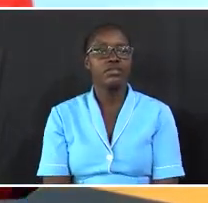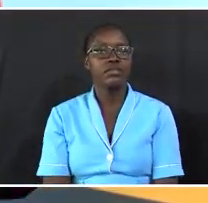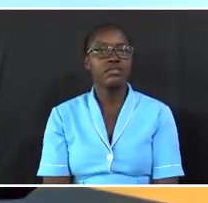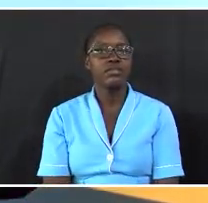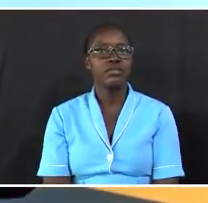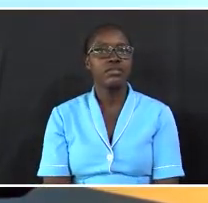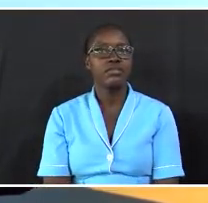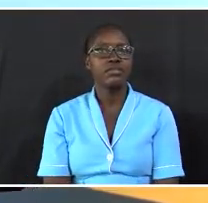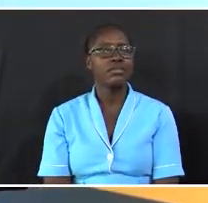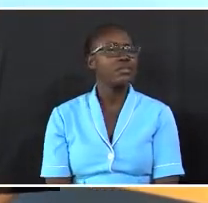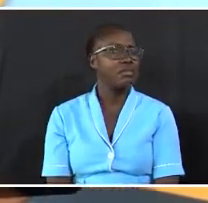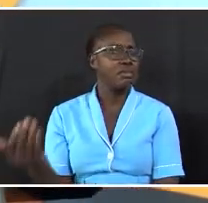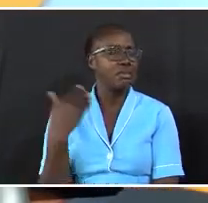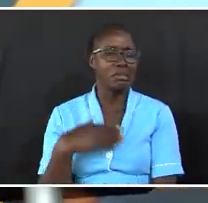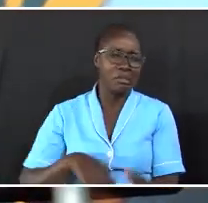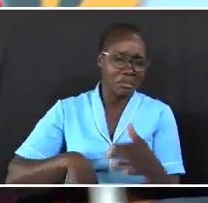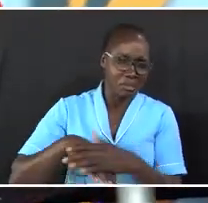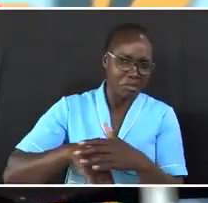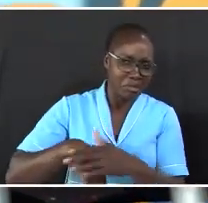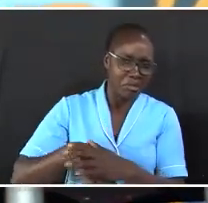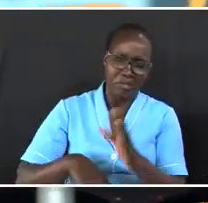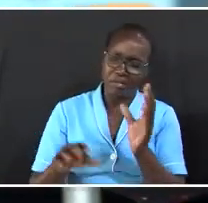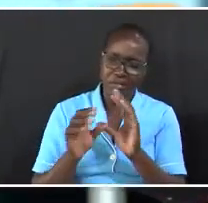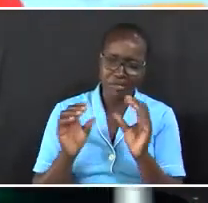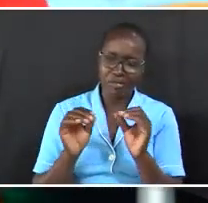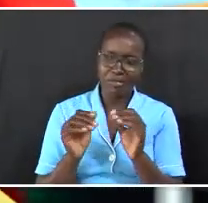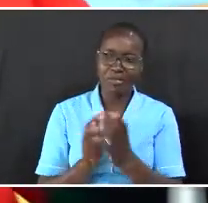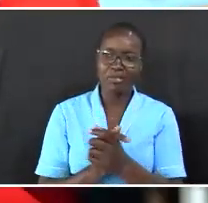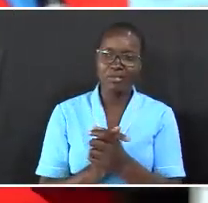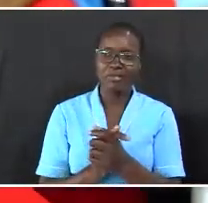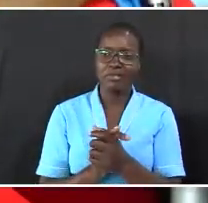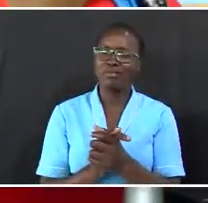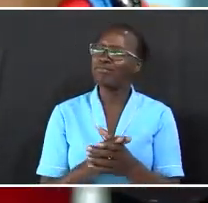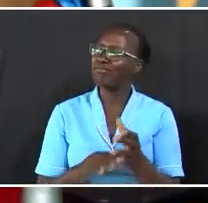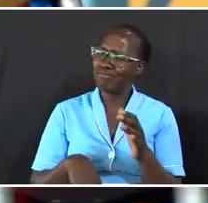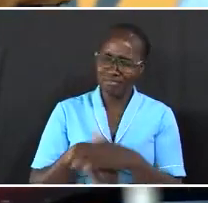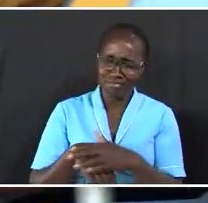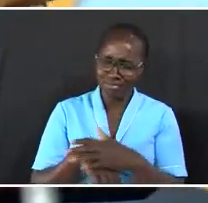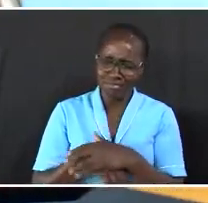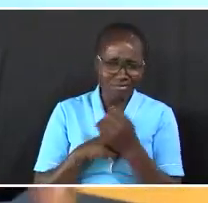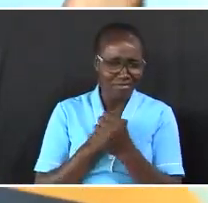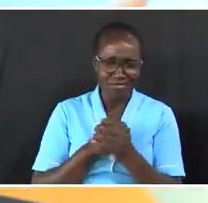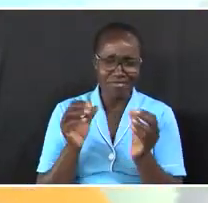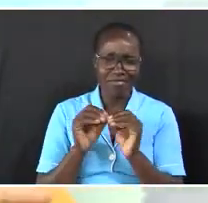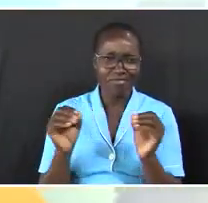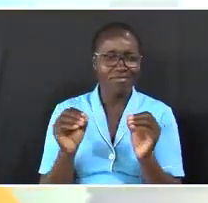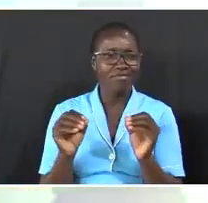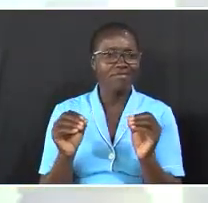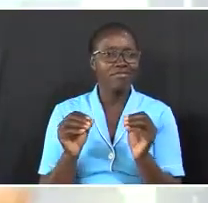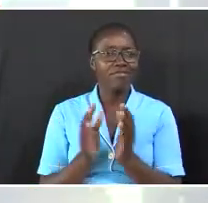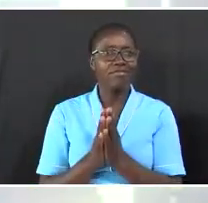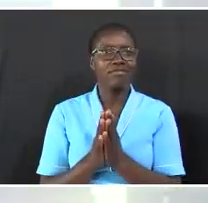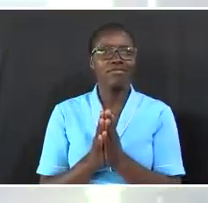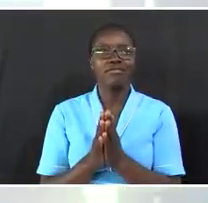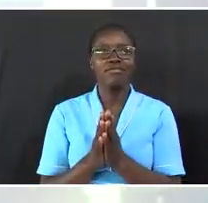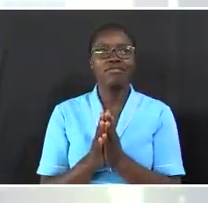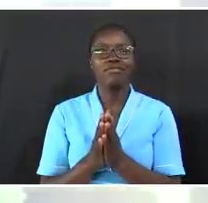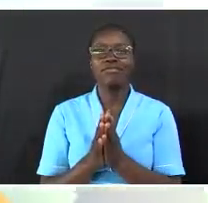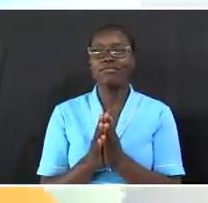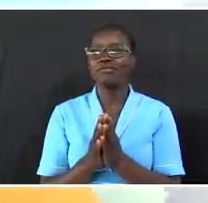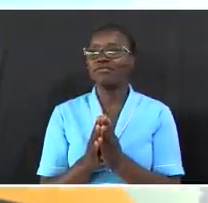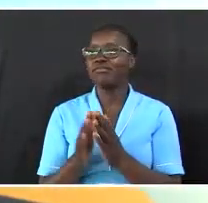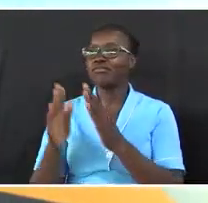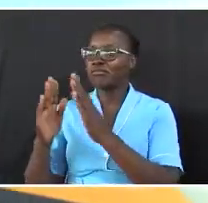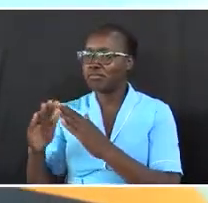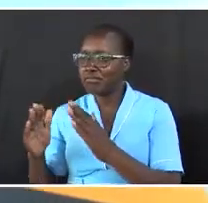I don't love football. I'm not a football fan at all. Of course, Njuguna tells me about, I don't know,